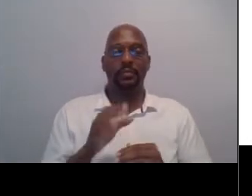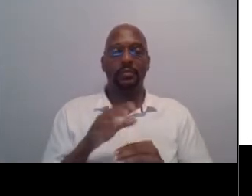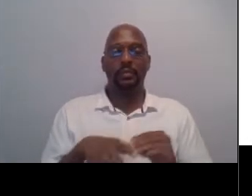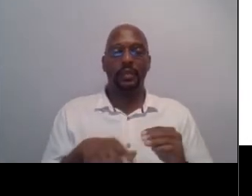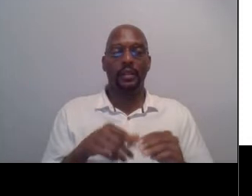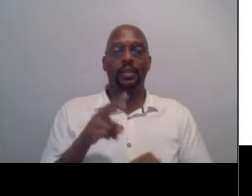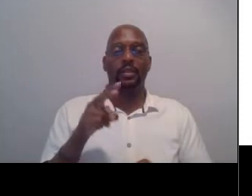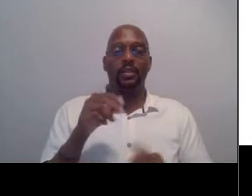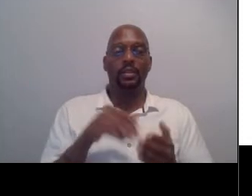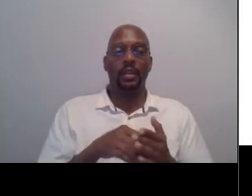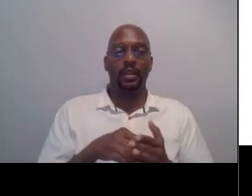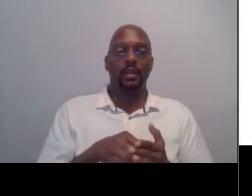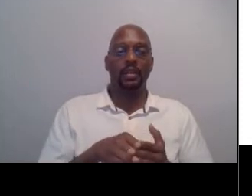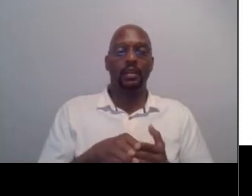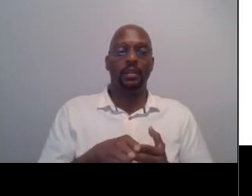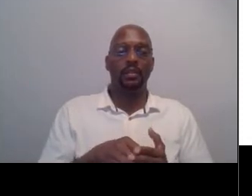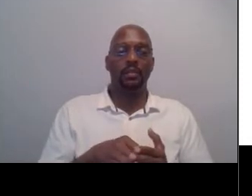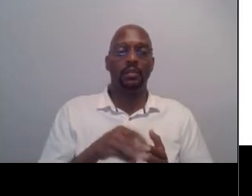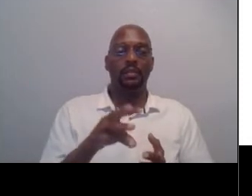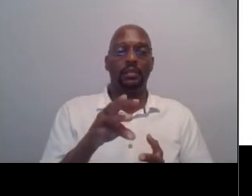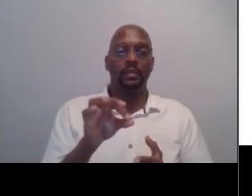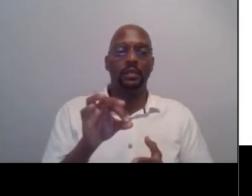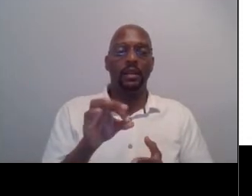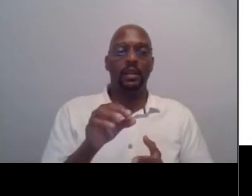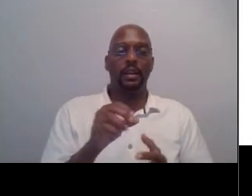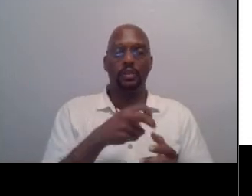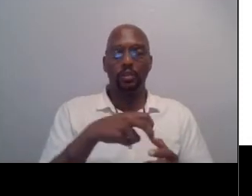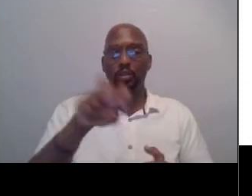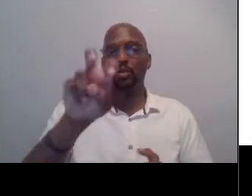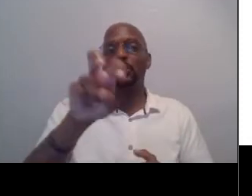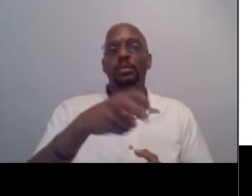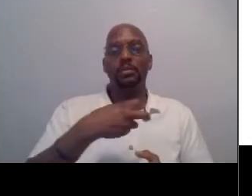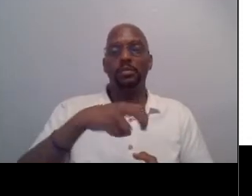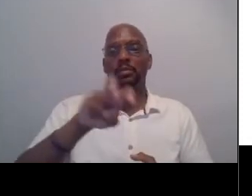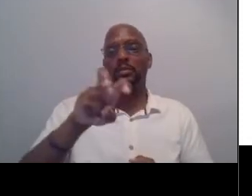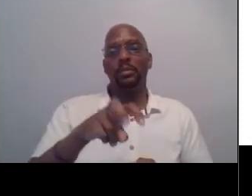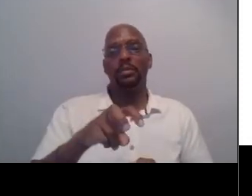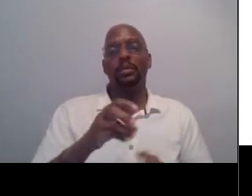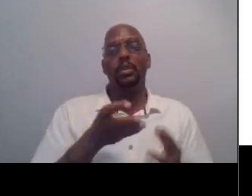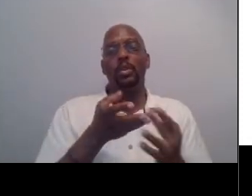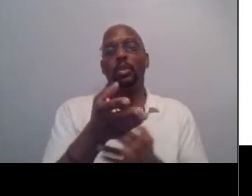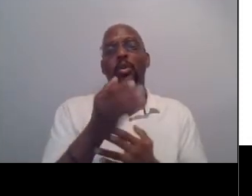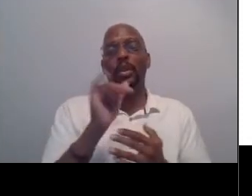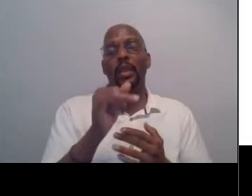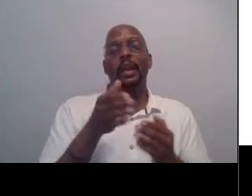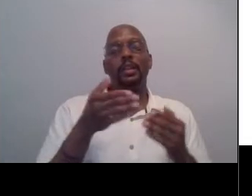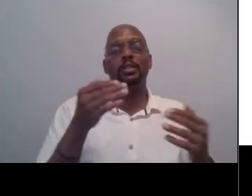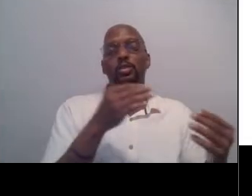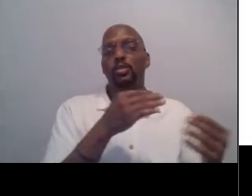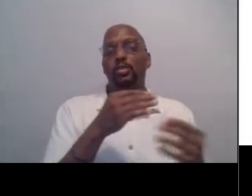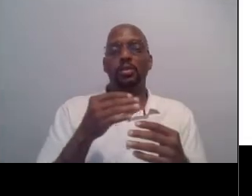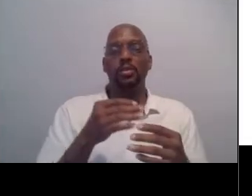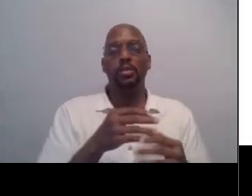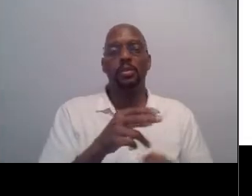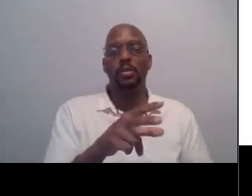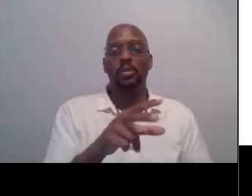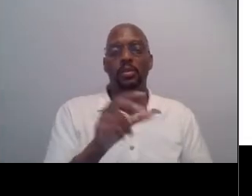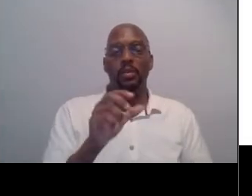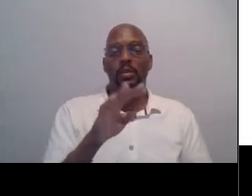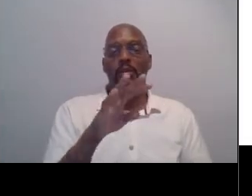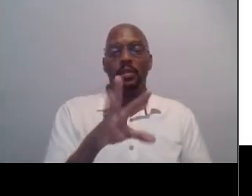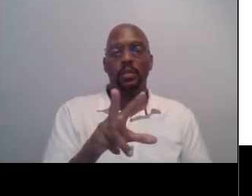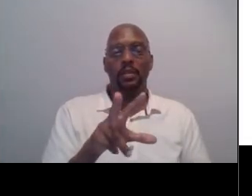2,000 bus rapid transit trips having gone through the corridor. 343 of